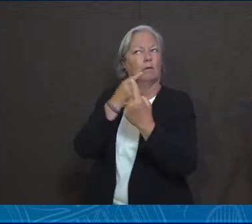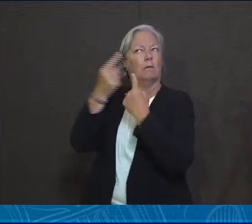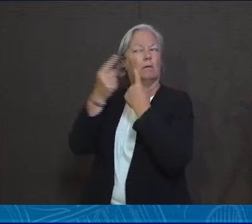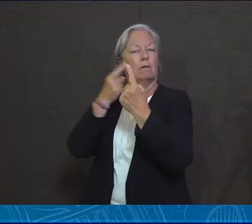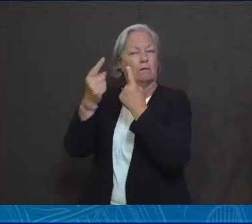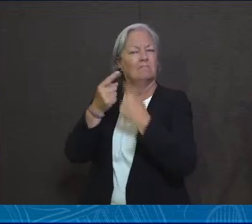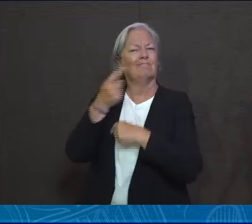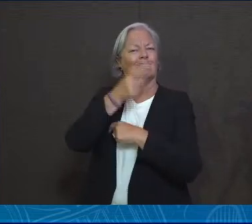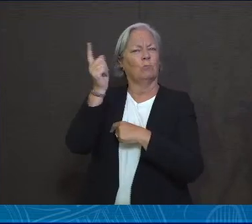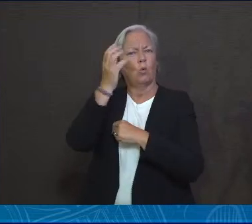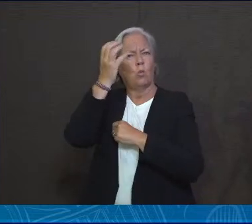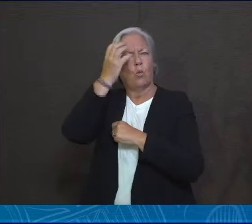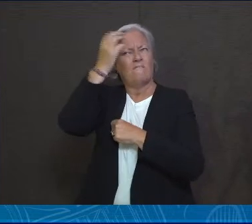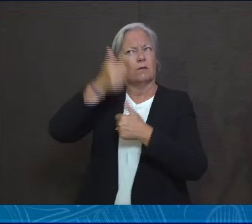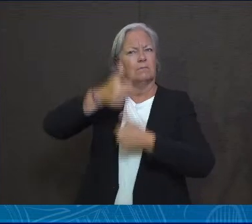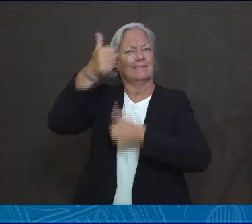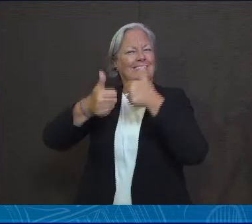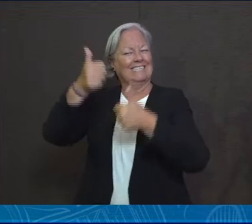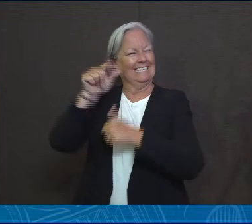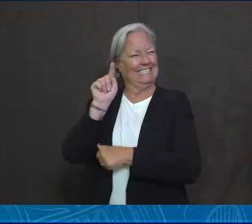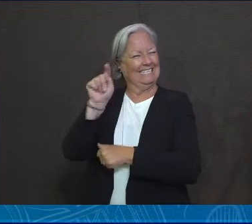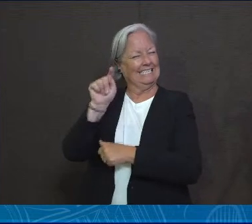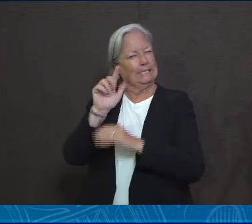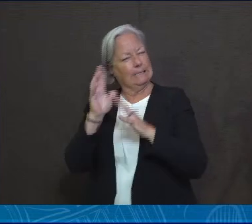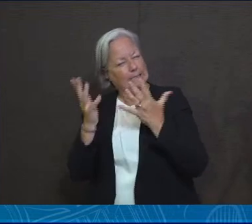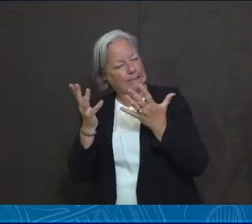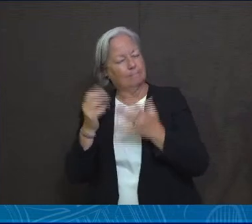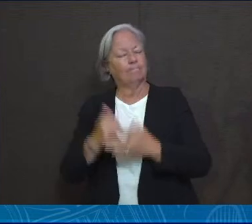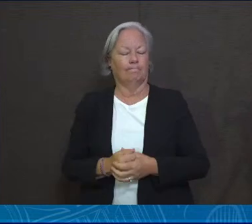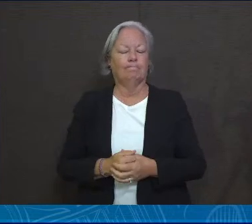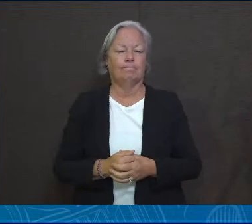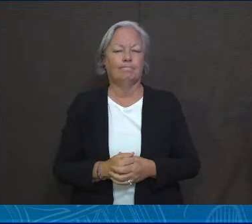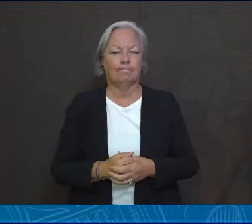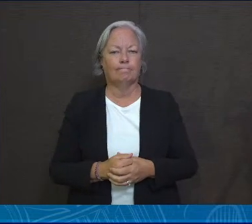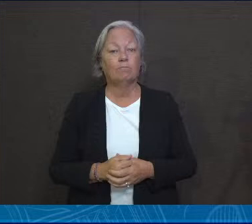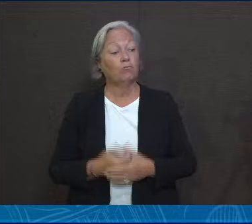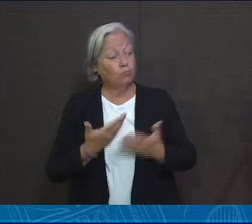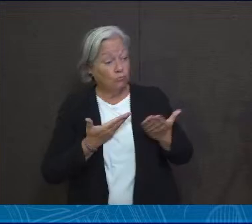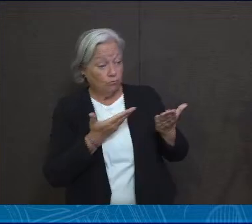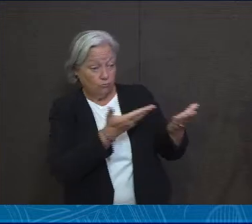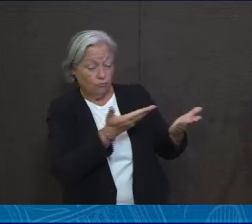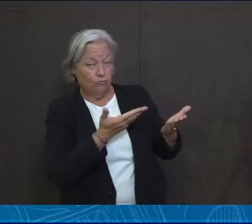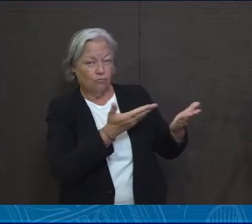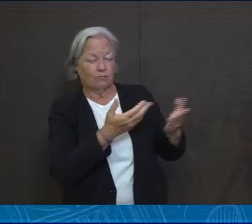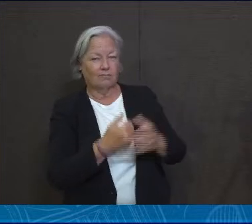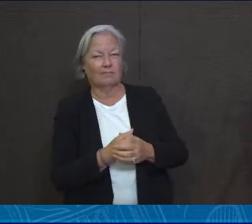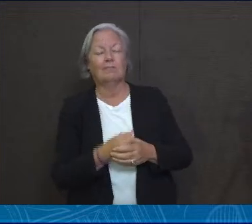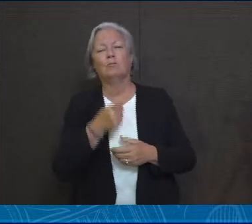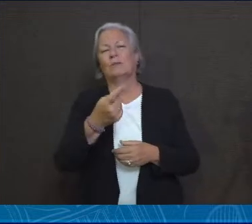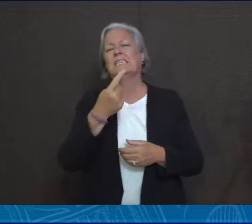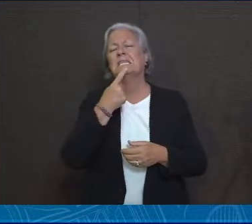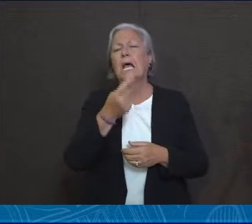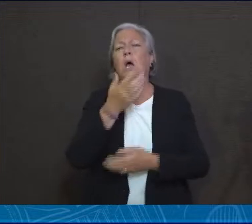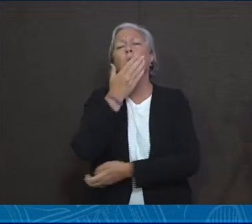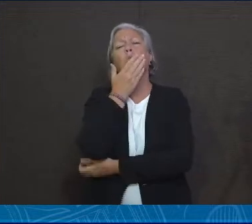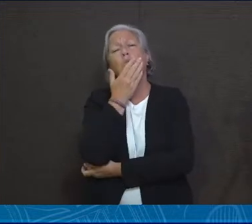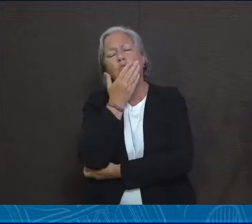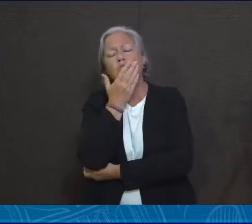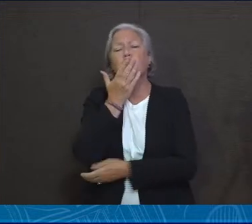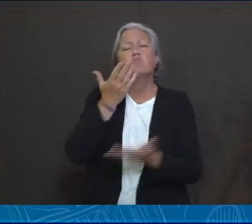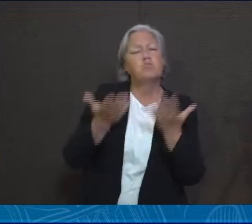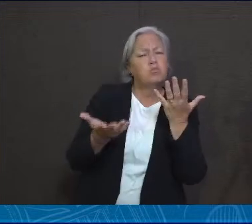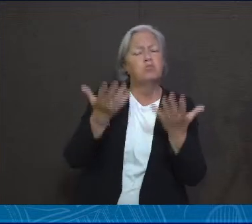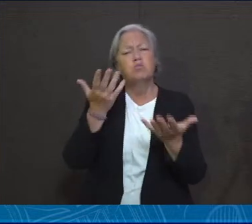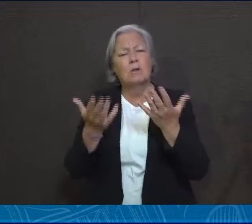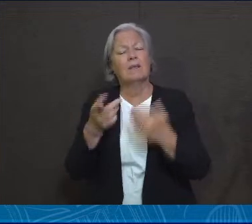Thank you very much. Is there any other panelist? Professor Briggs? And we can move beyond the probabilistic models as well. In the